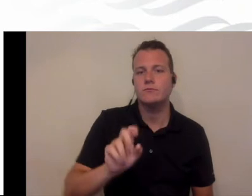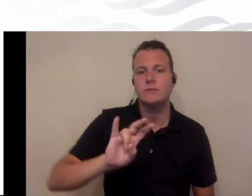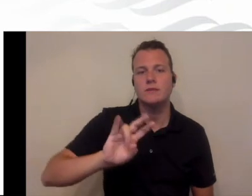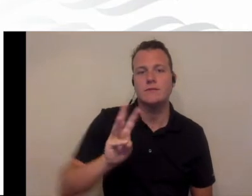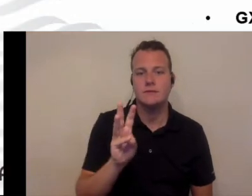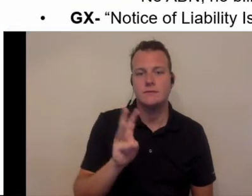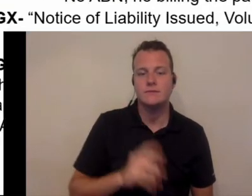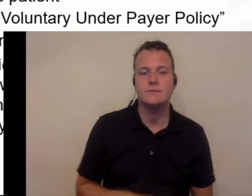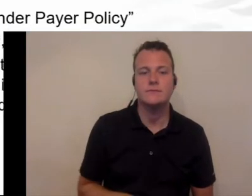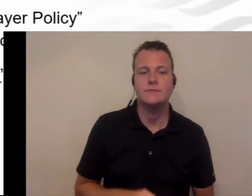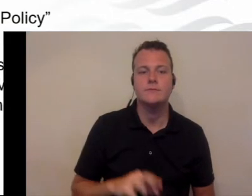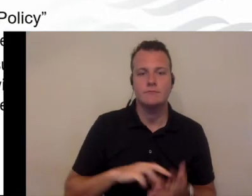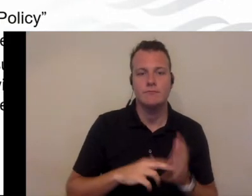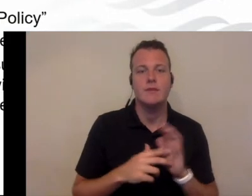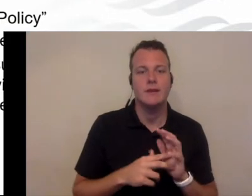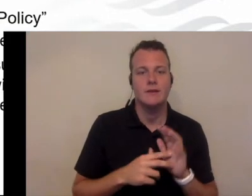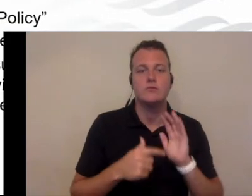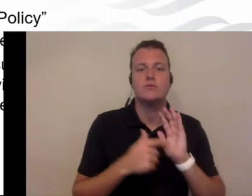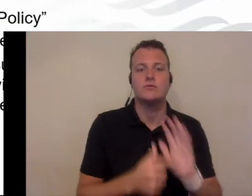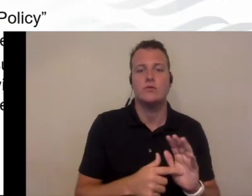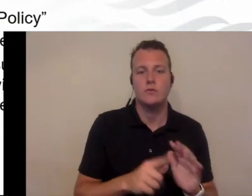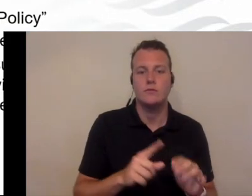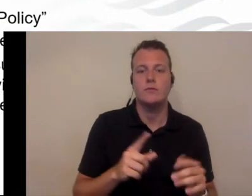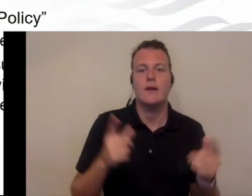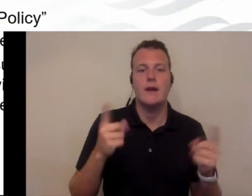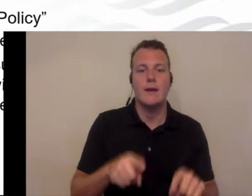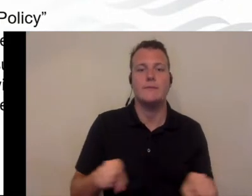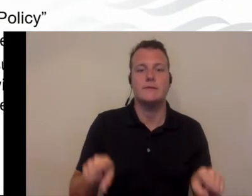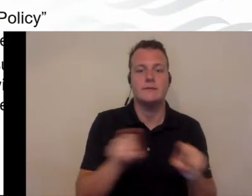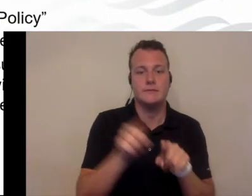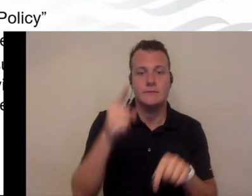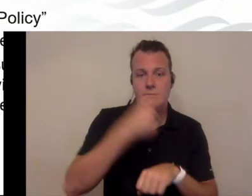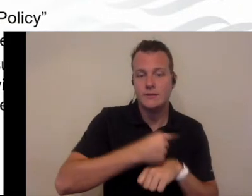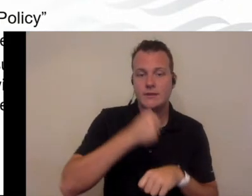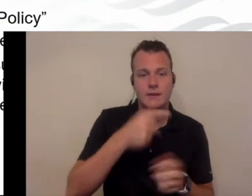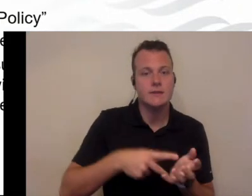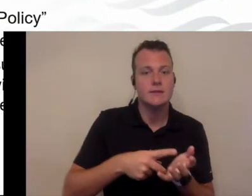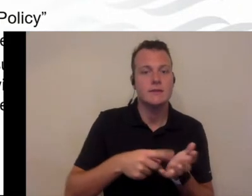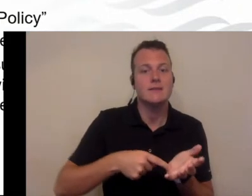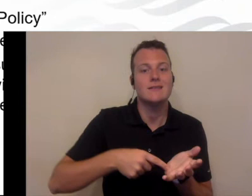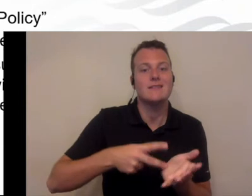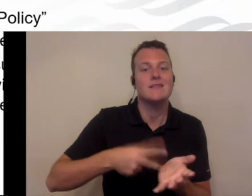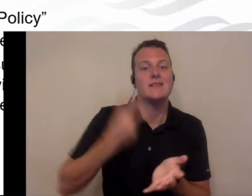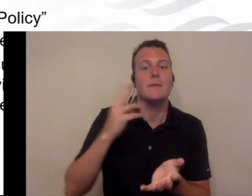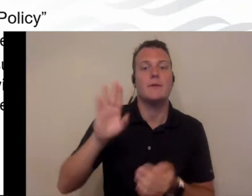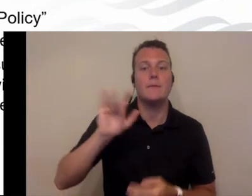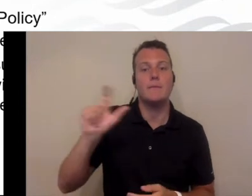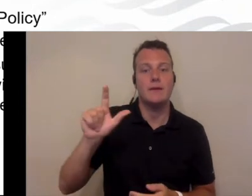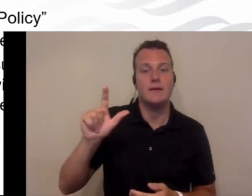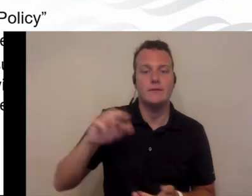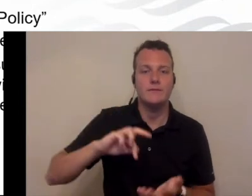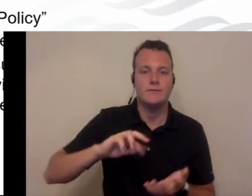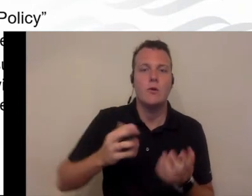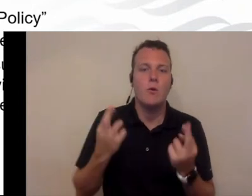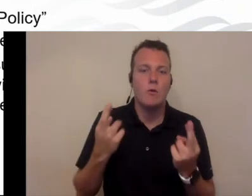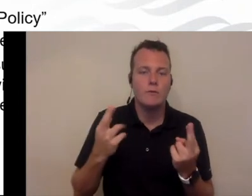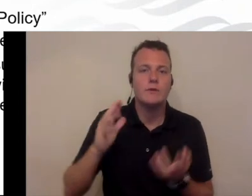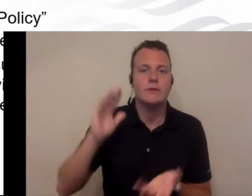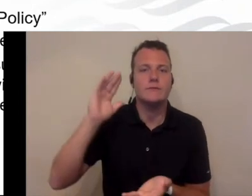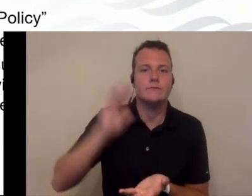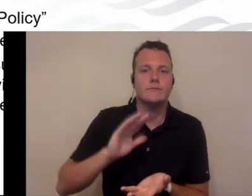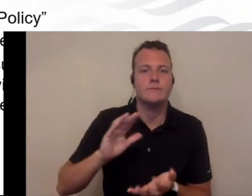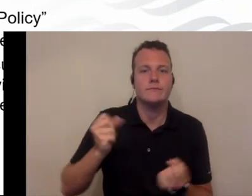76 modifier to indicate that it was done on the same day. You're not double billing, so it hopefully alleviates a lot of